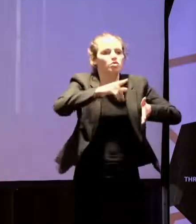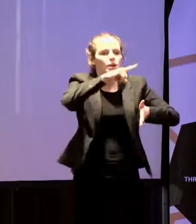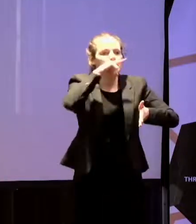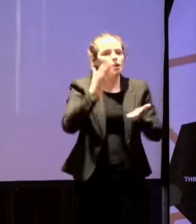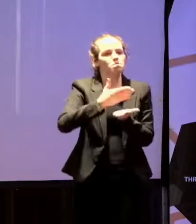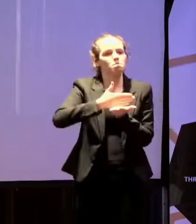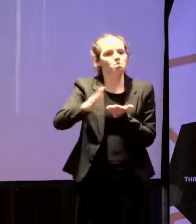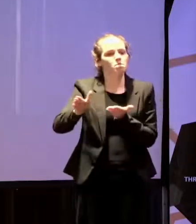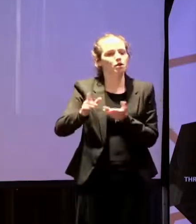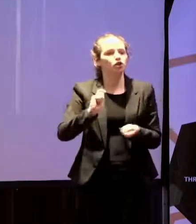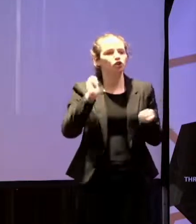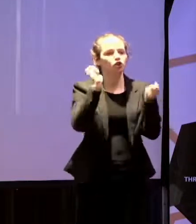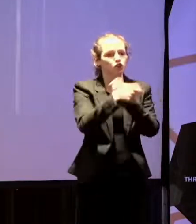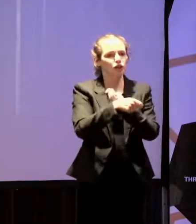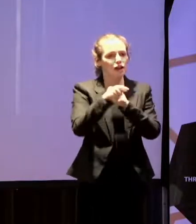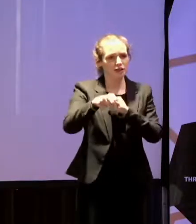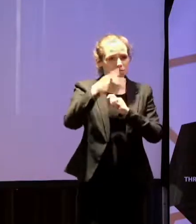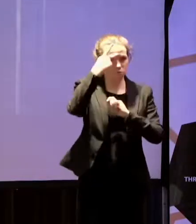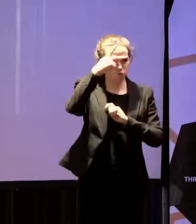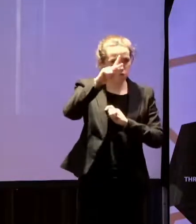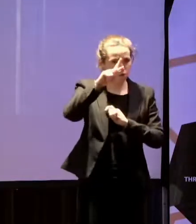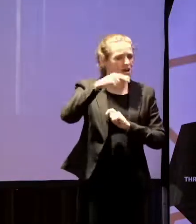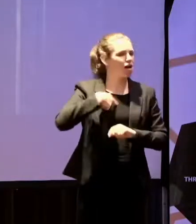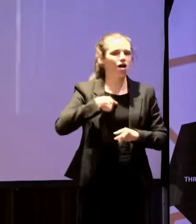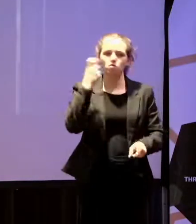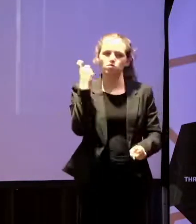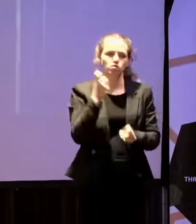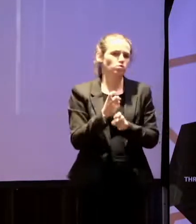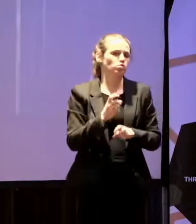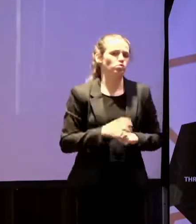Pretoria, I refused.